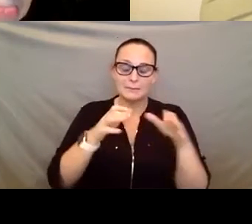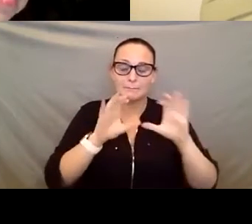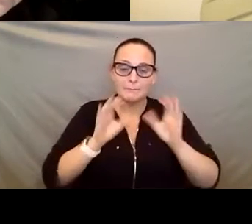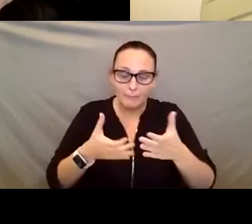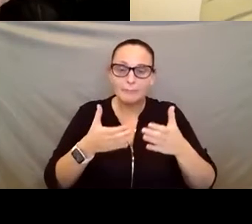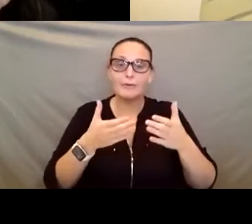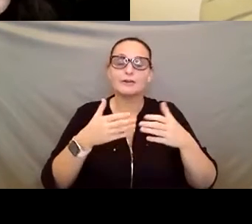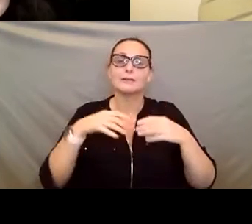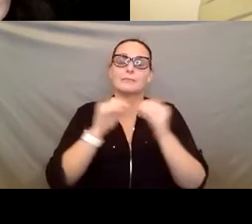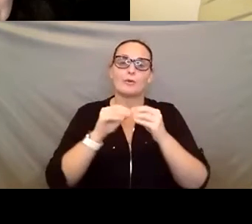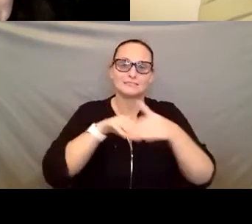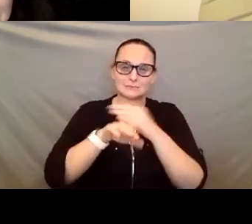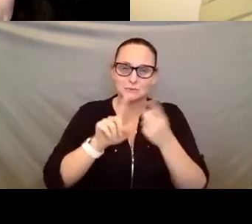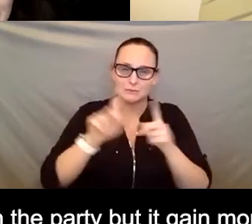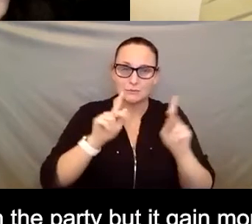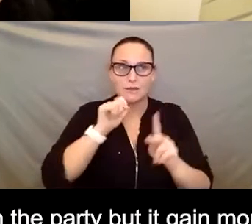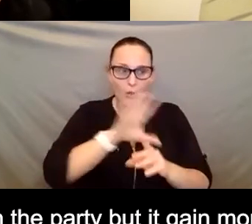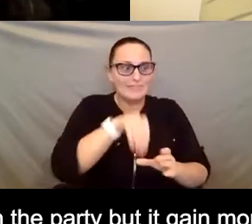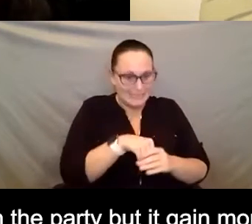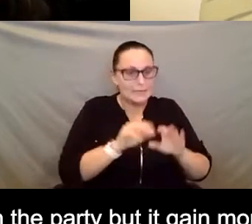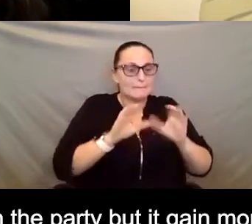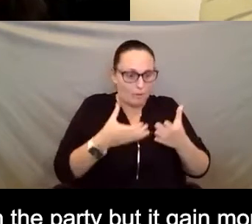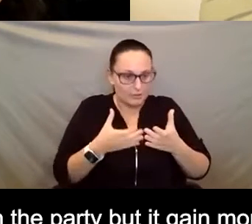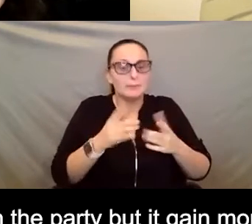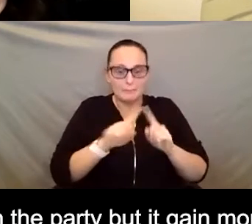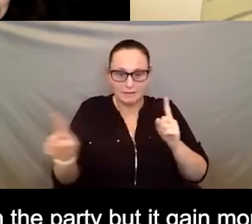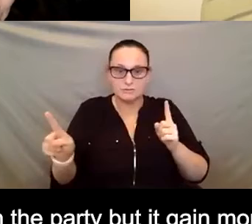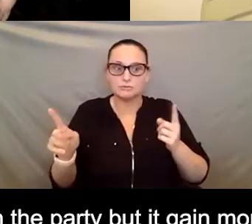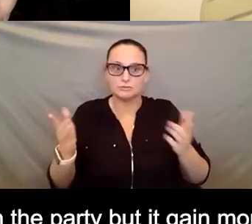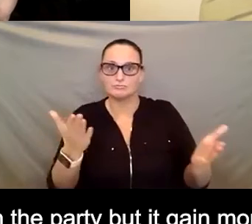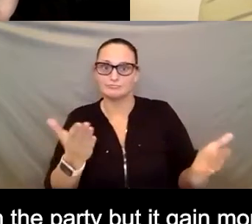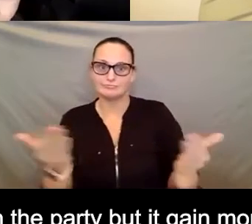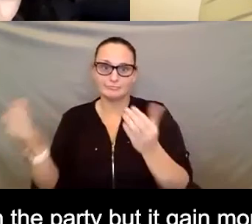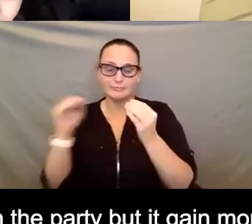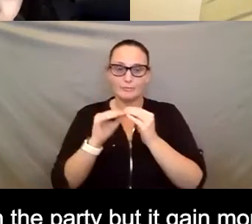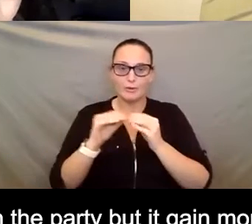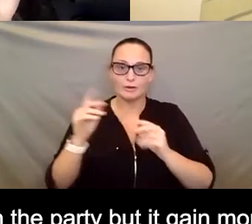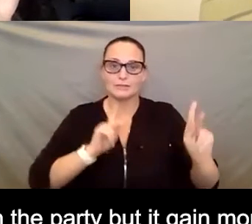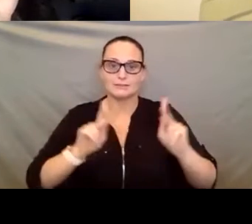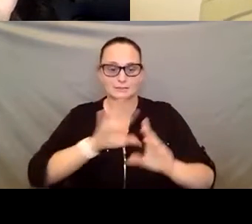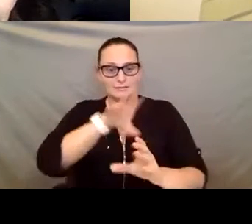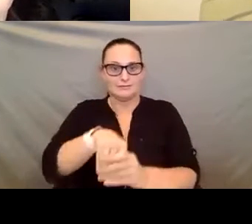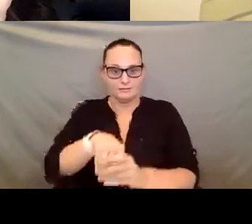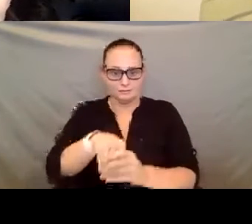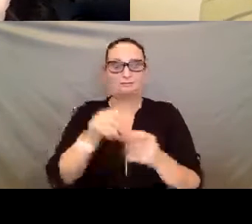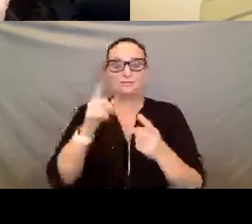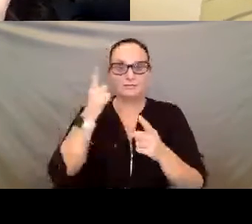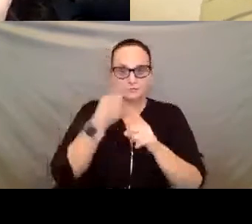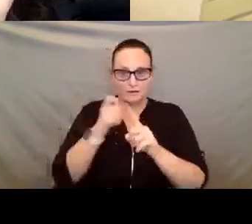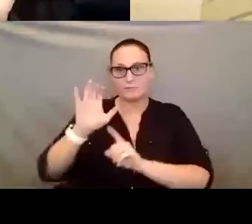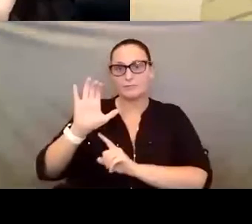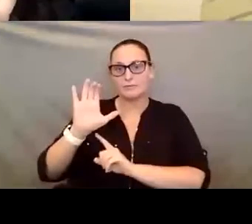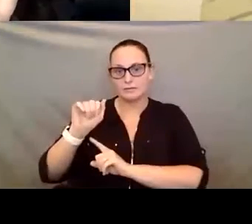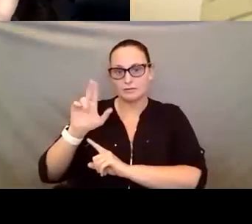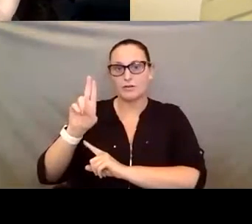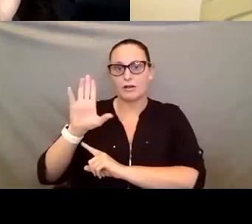accessible to people, not just within the party, but to gain more, more participation within our caucus and